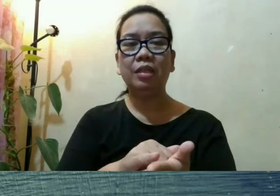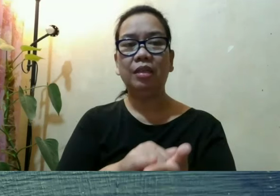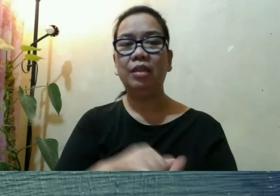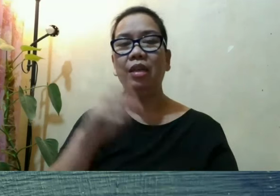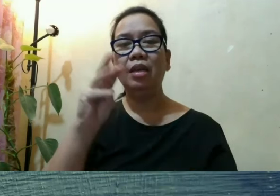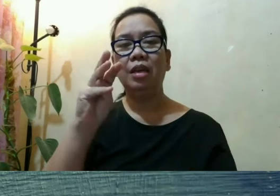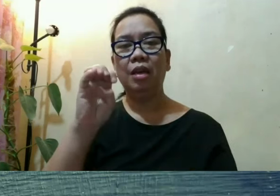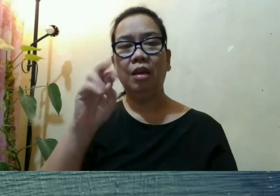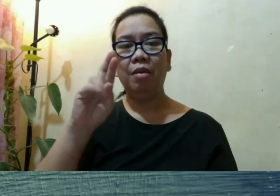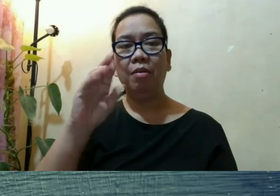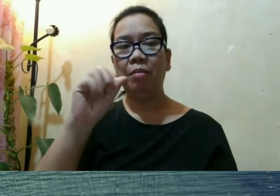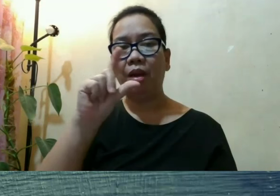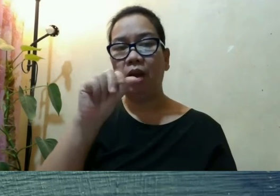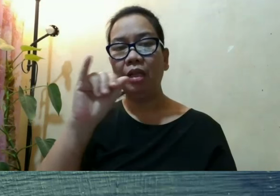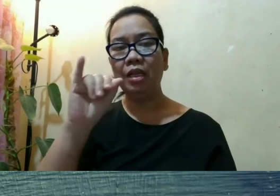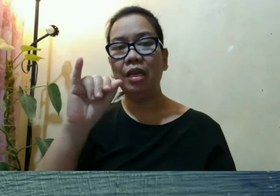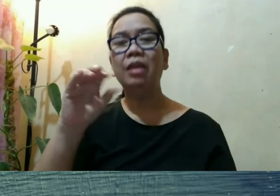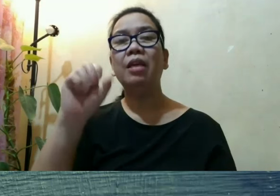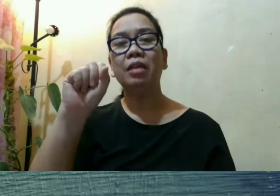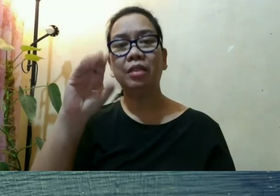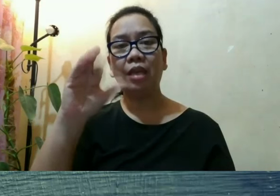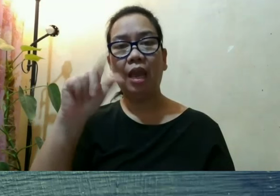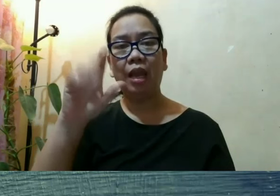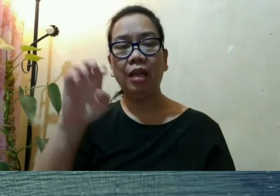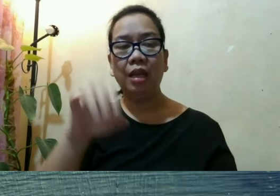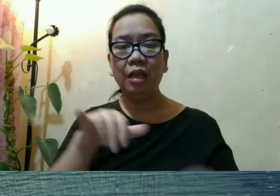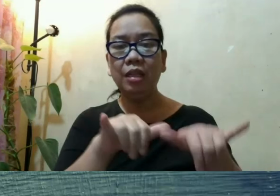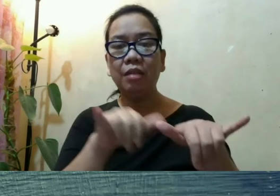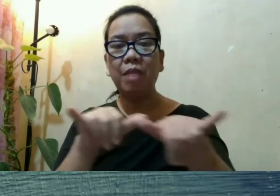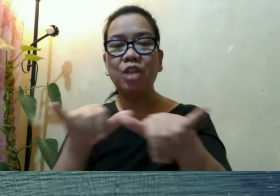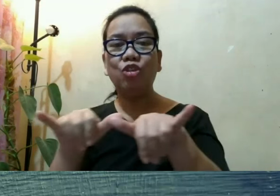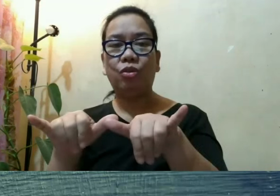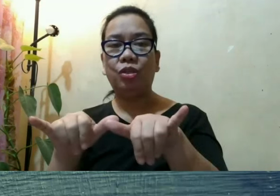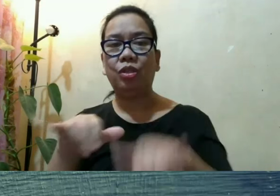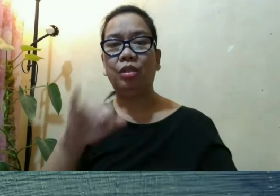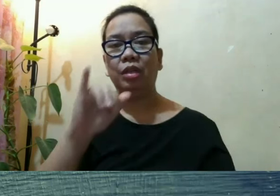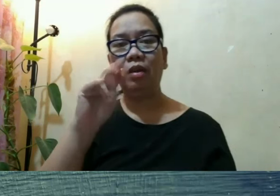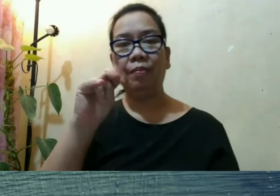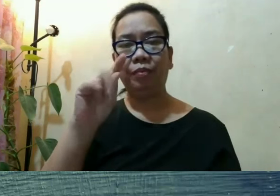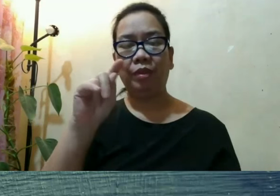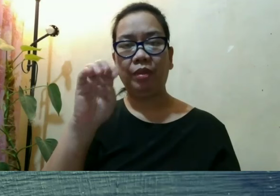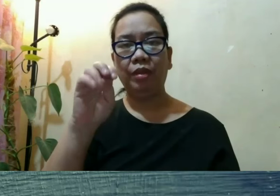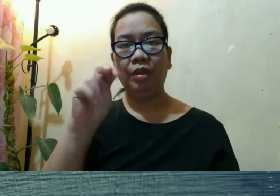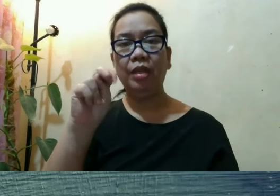is the Mercalli scale that measures the